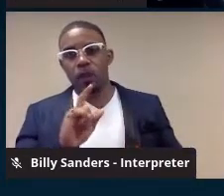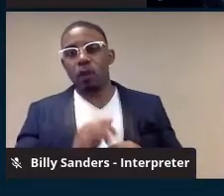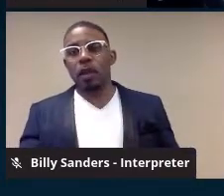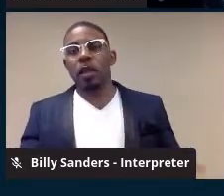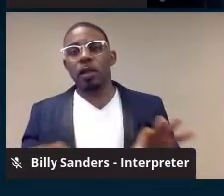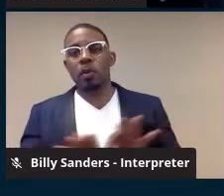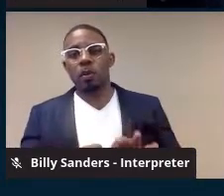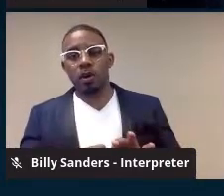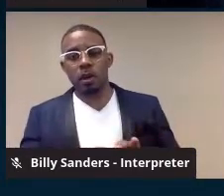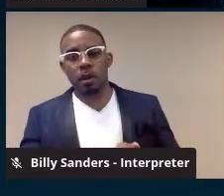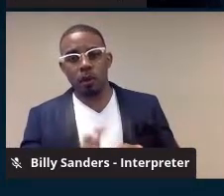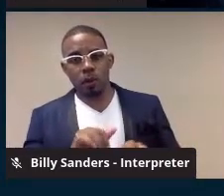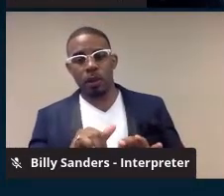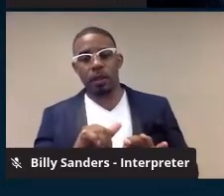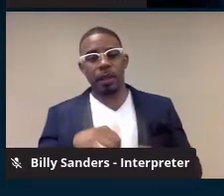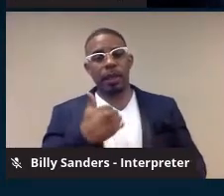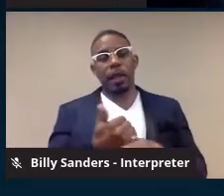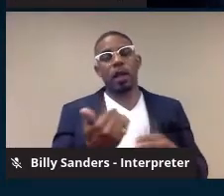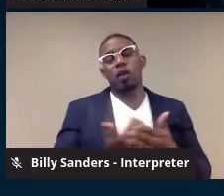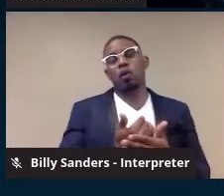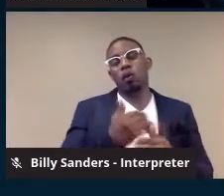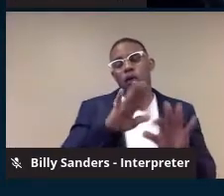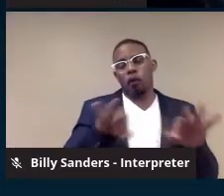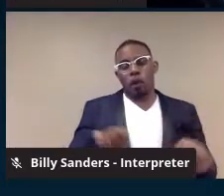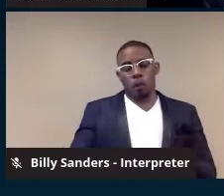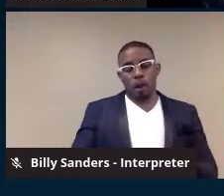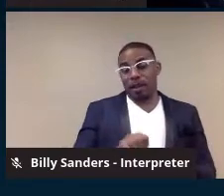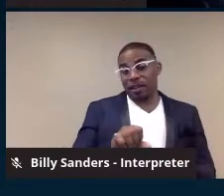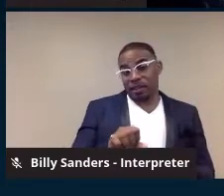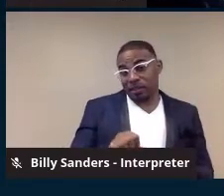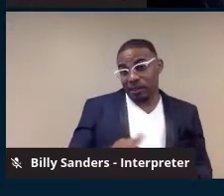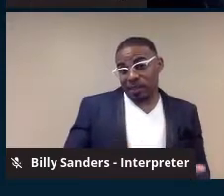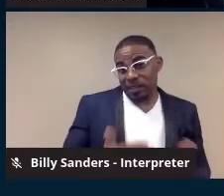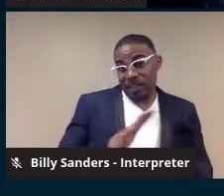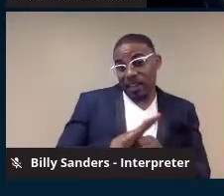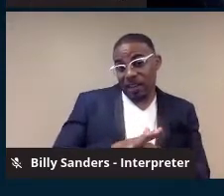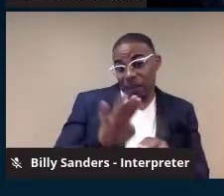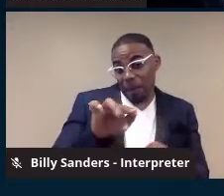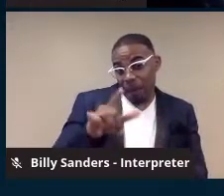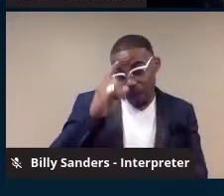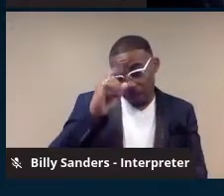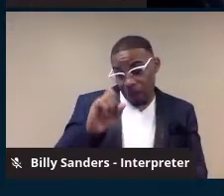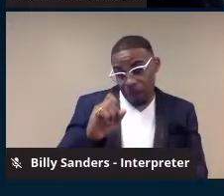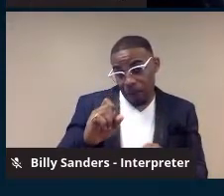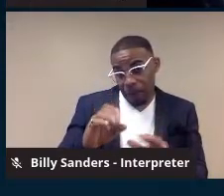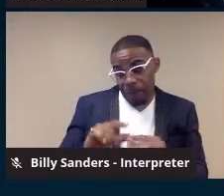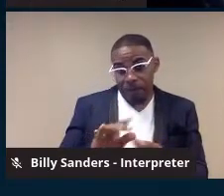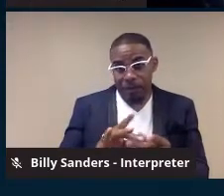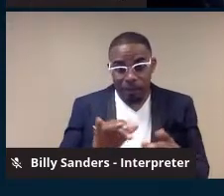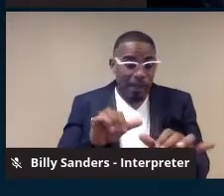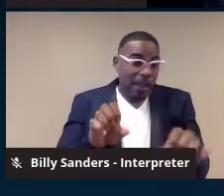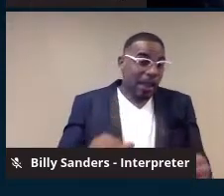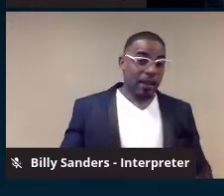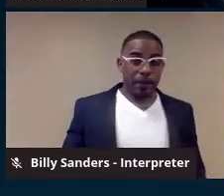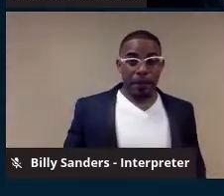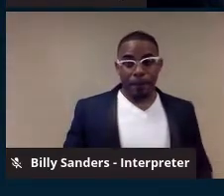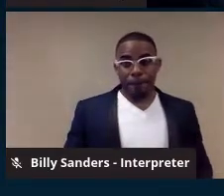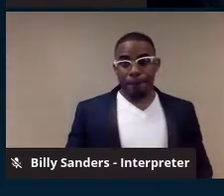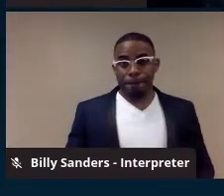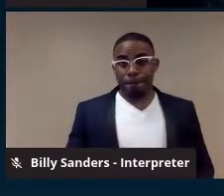when you're learning a new framework. So it ticked enough boxes for me to decide, yeah, that I'll give it a